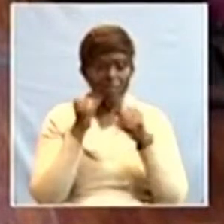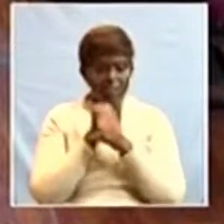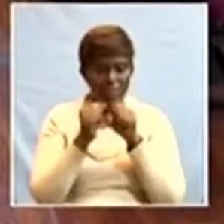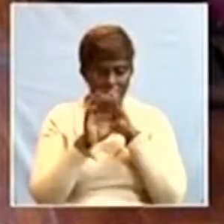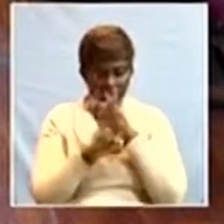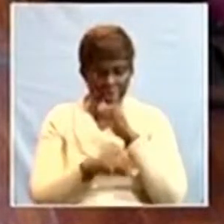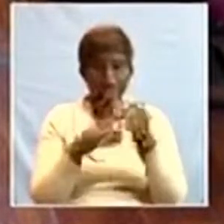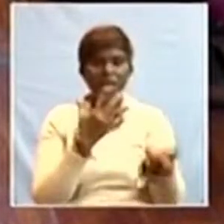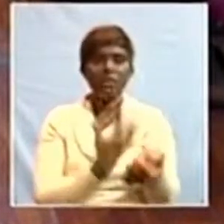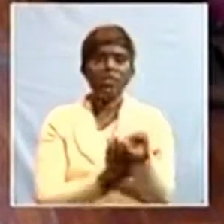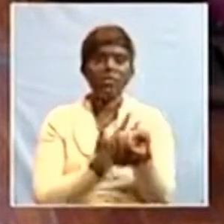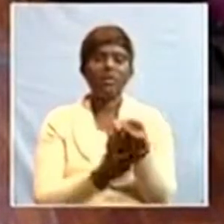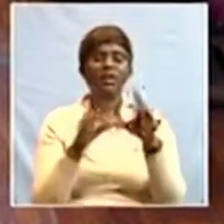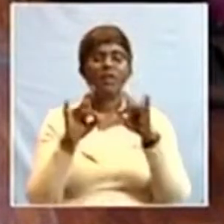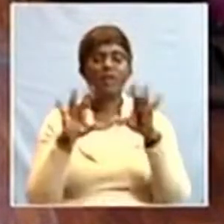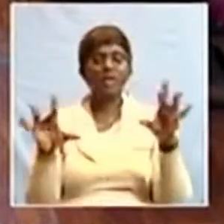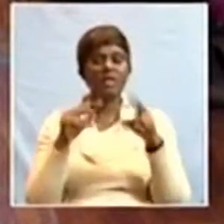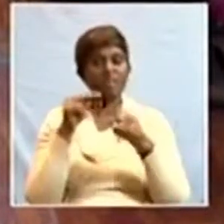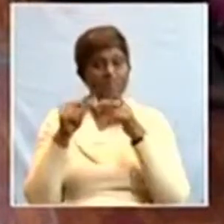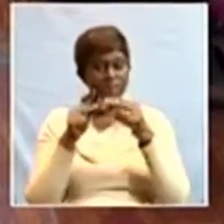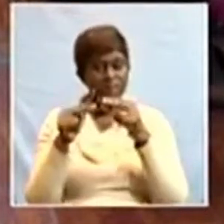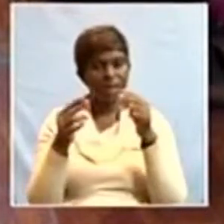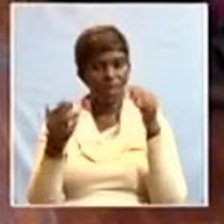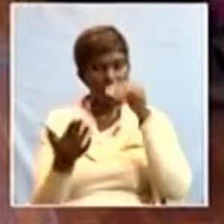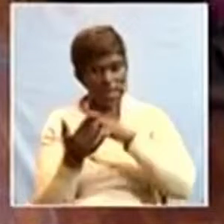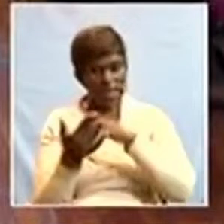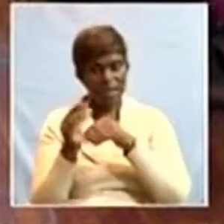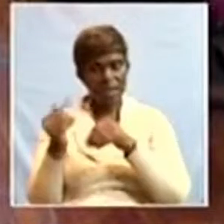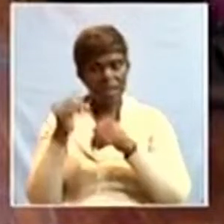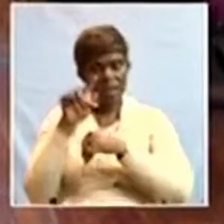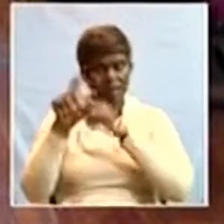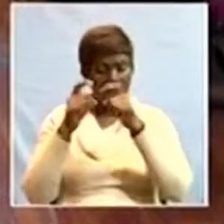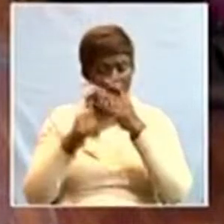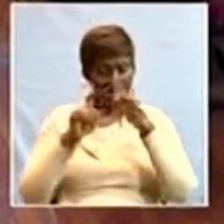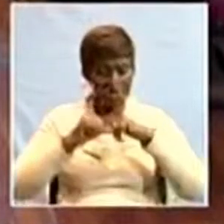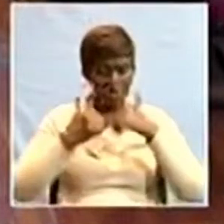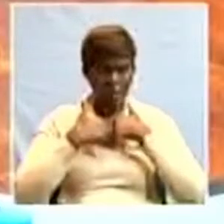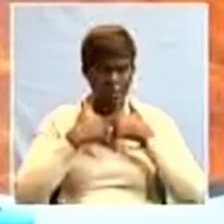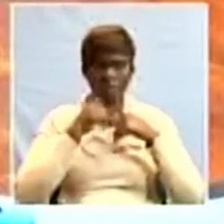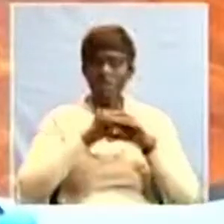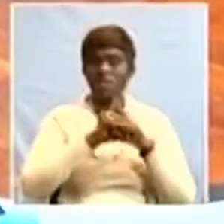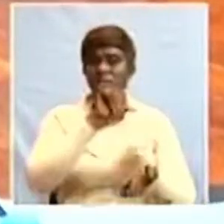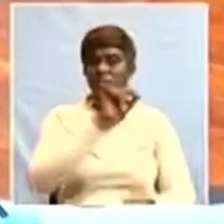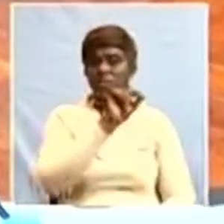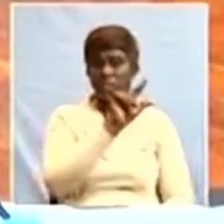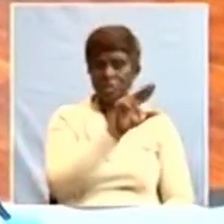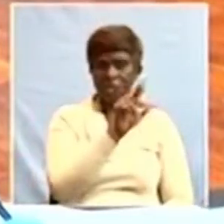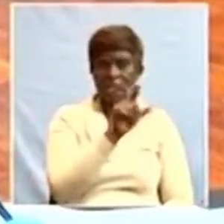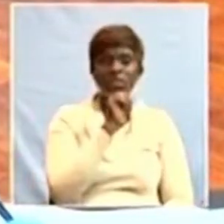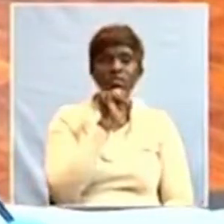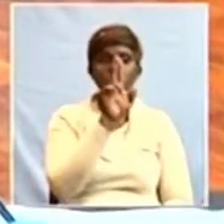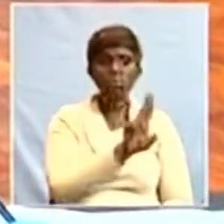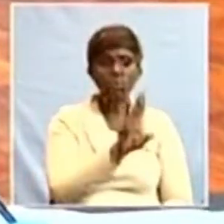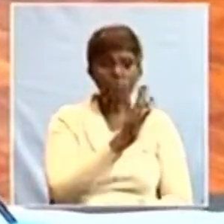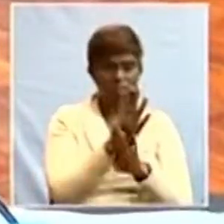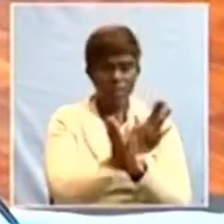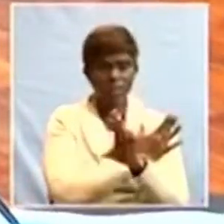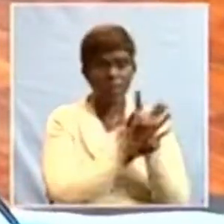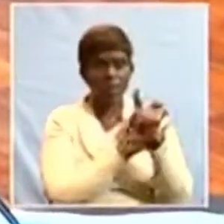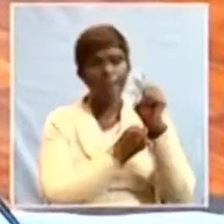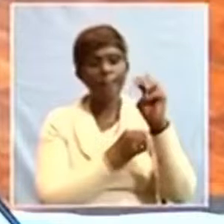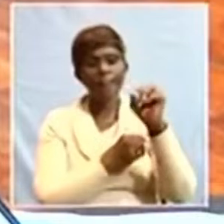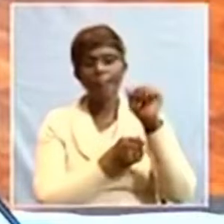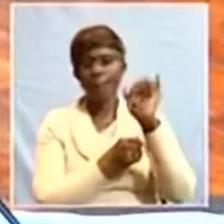the wetlands. So and then the questions that we have are 2023, meaning they were not using it before